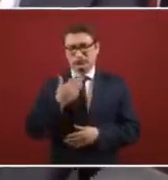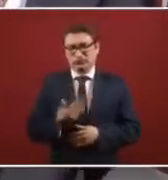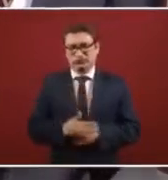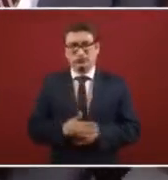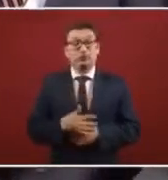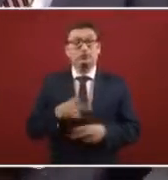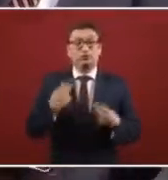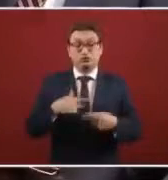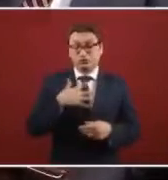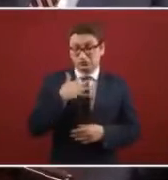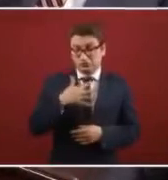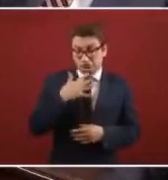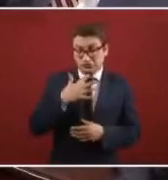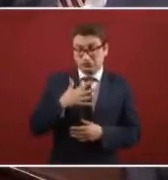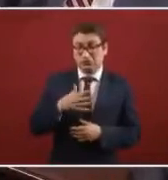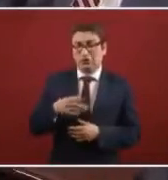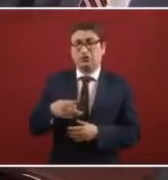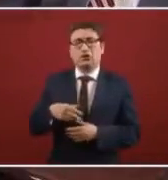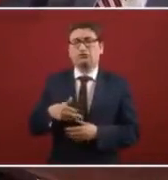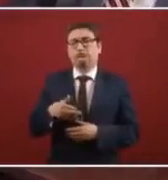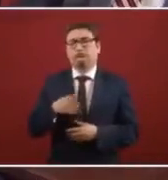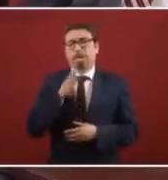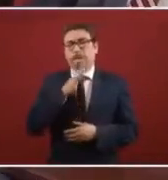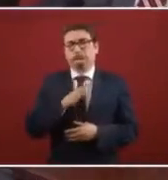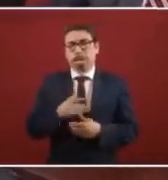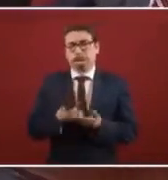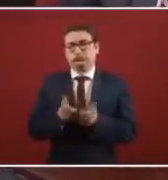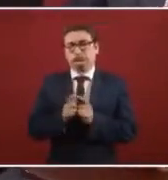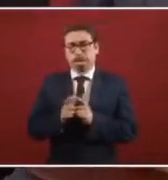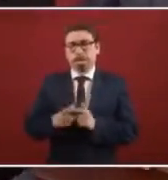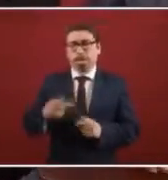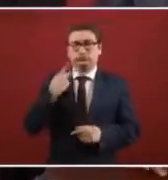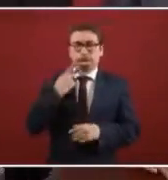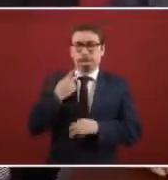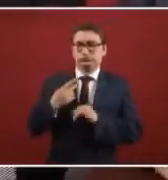no es The izquierda. corrupt is not from the left.